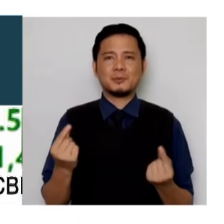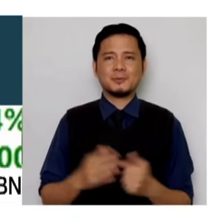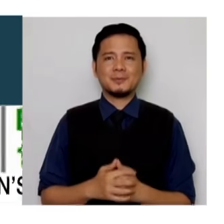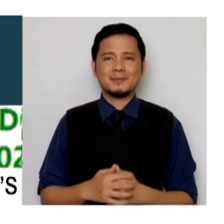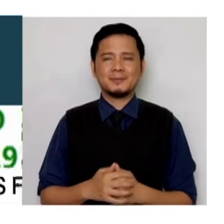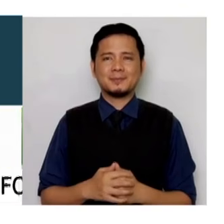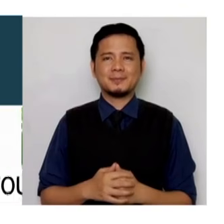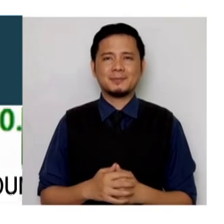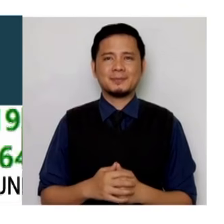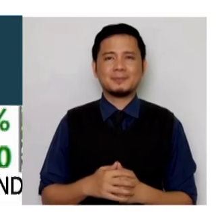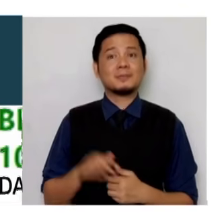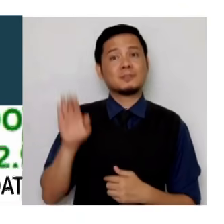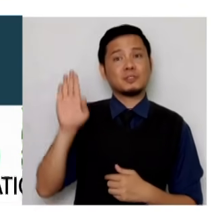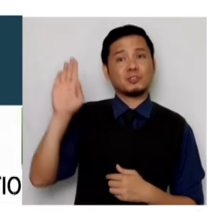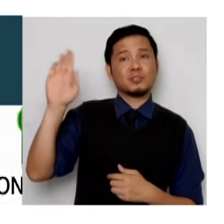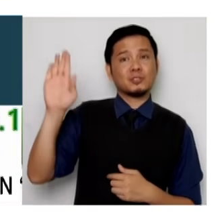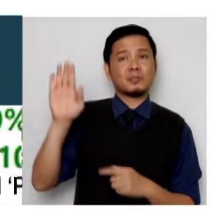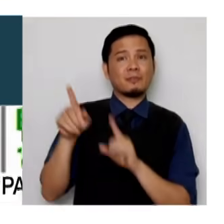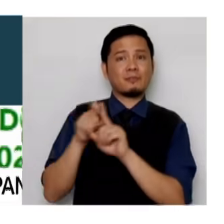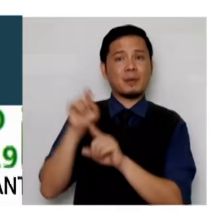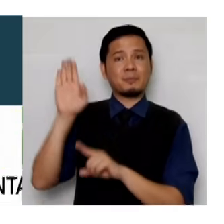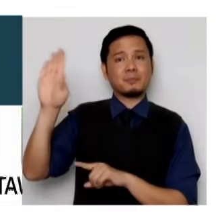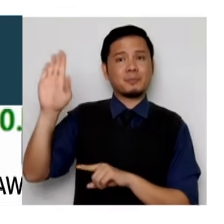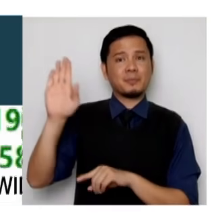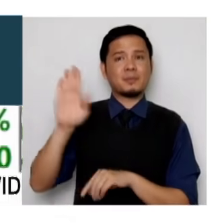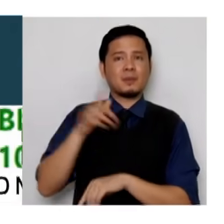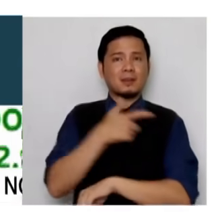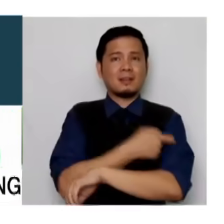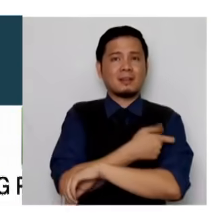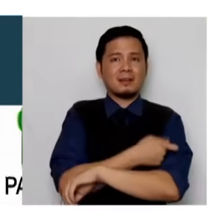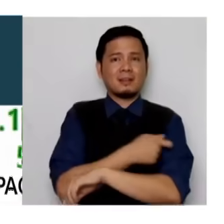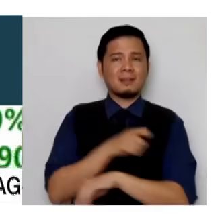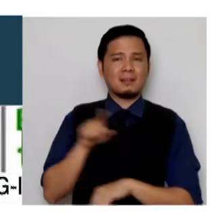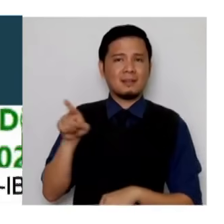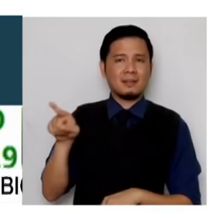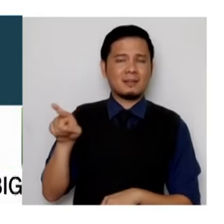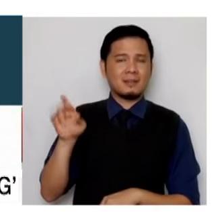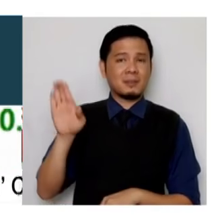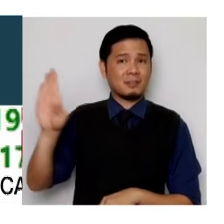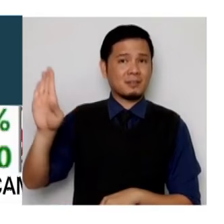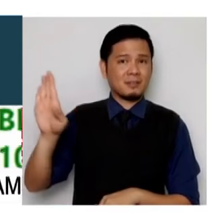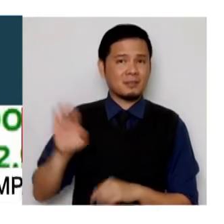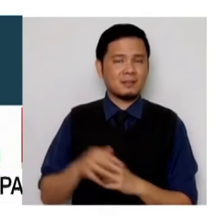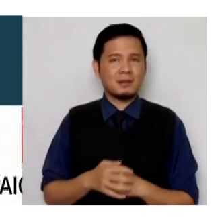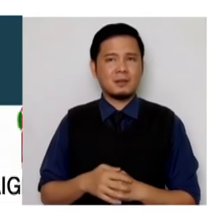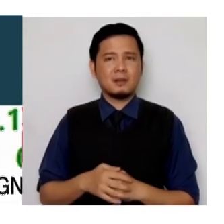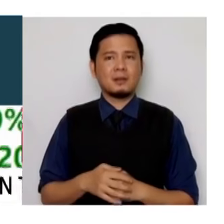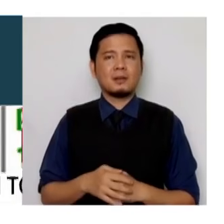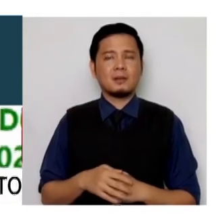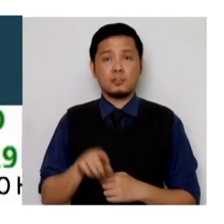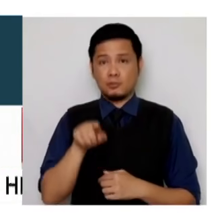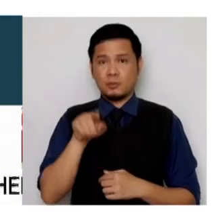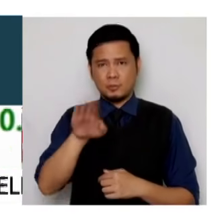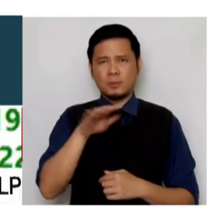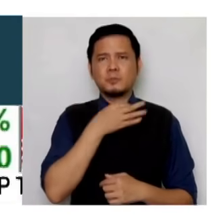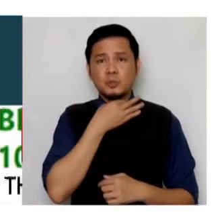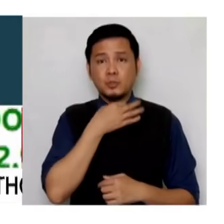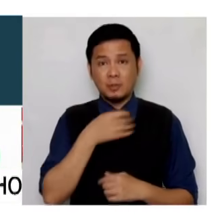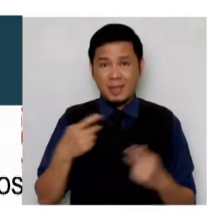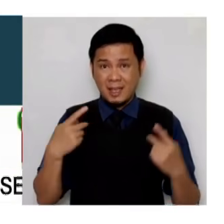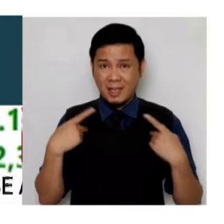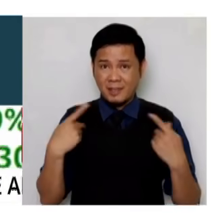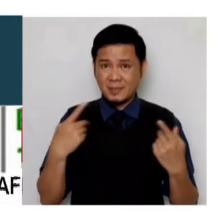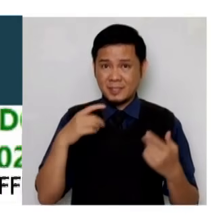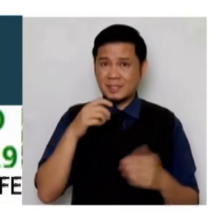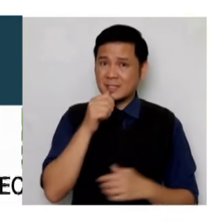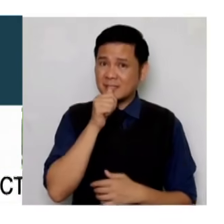Sa kanila galing yung bakuna, no? Sa kanila galing bakuna. Saka walang, I mean, Carmina, ikaw ba naniniwala ka ba na may sikreto? There